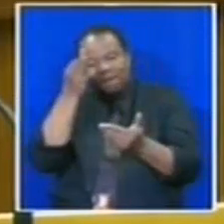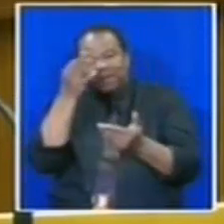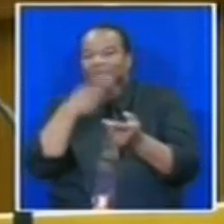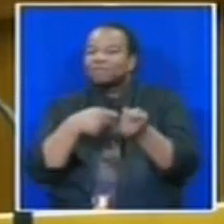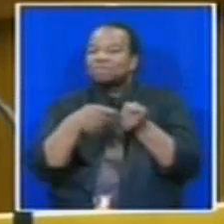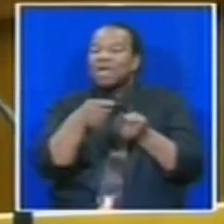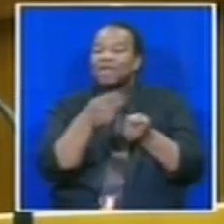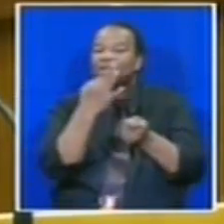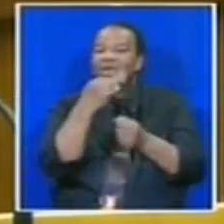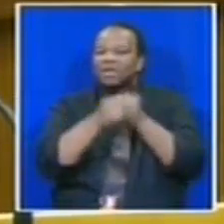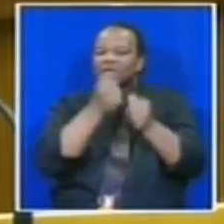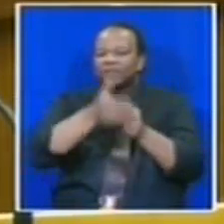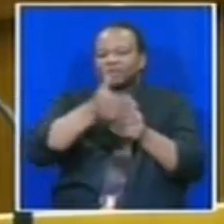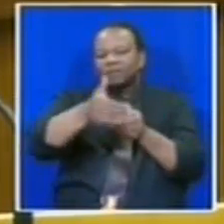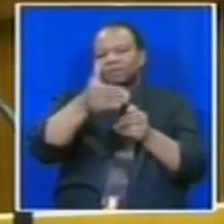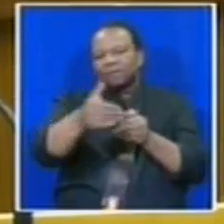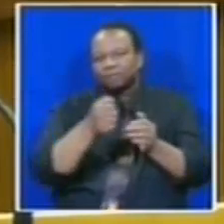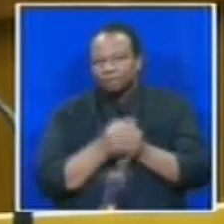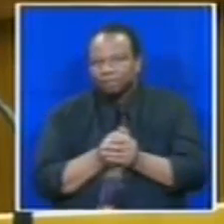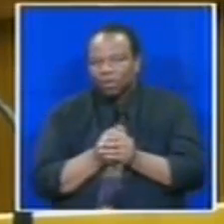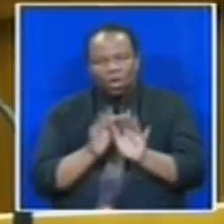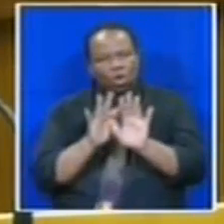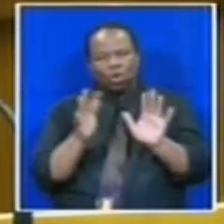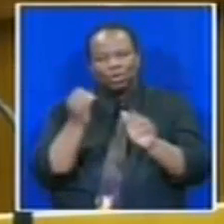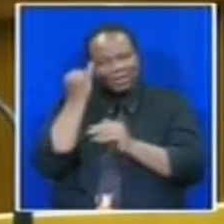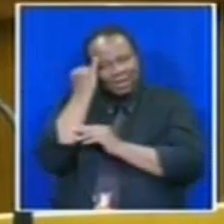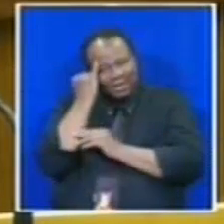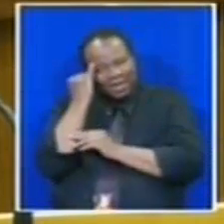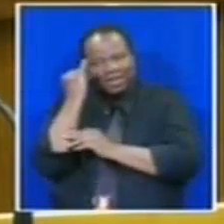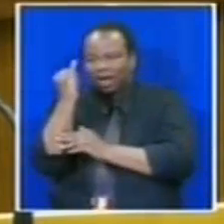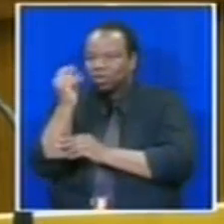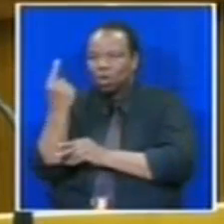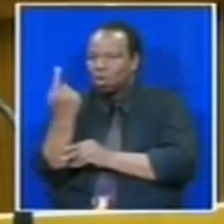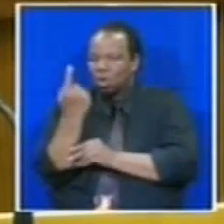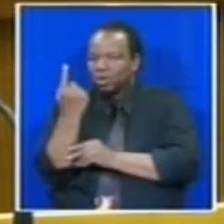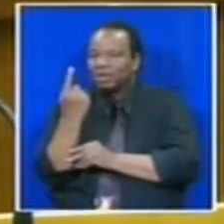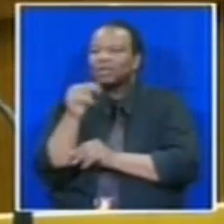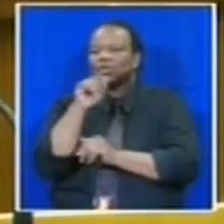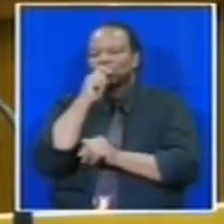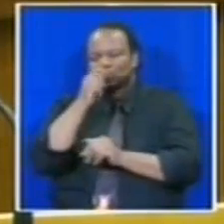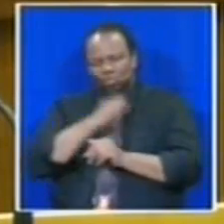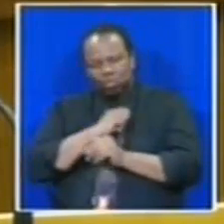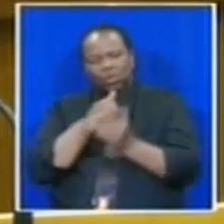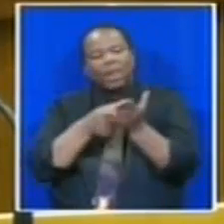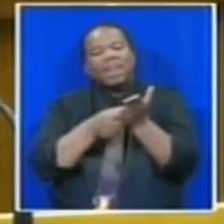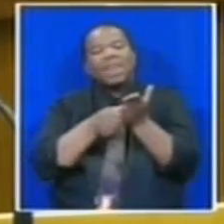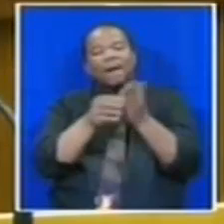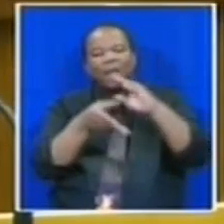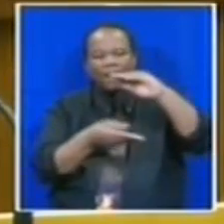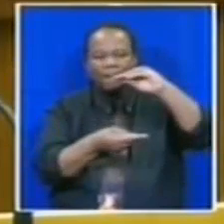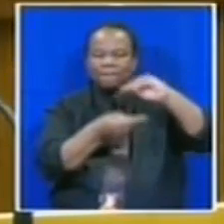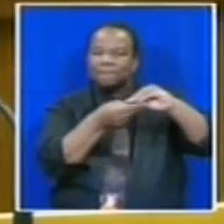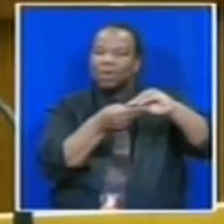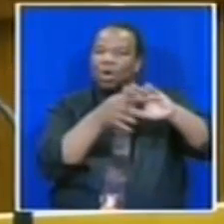years. These are not abstractions or ideological blueprints. These are the numbers that summarize the thousands of